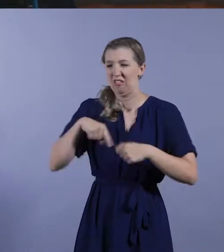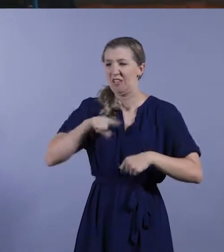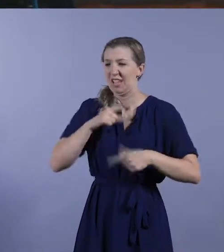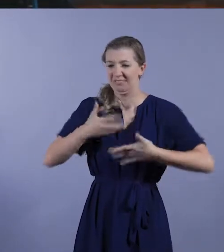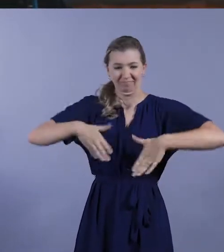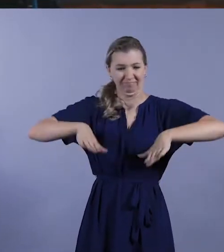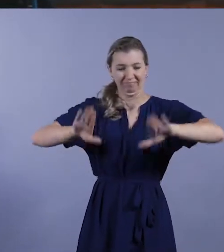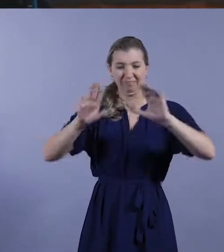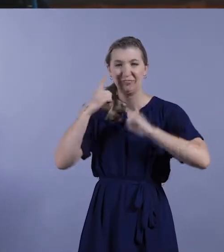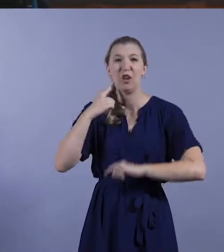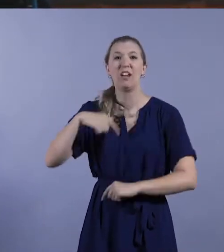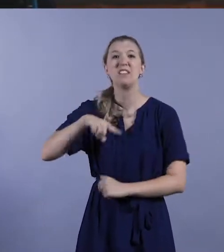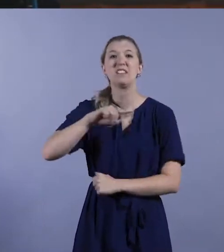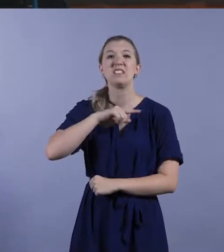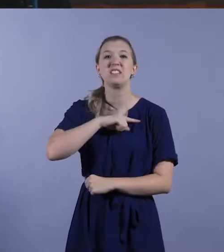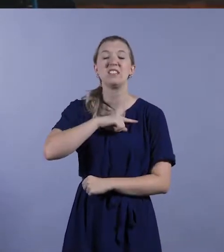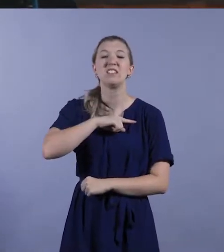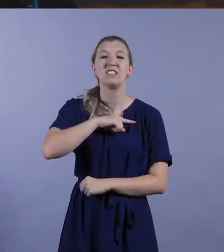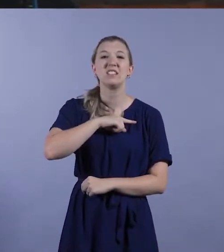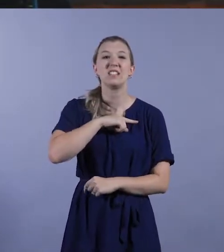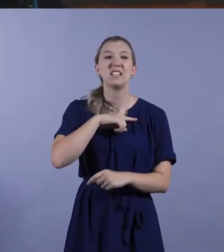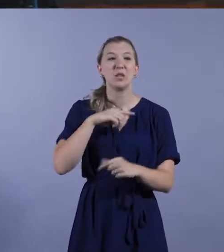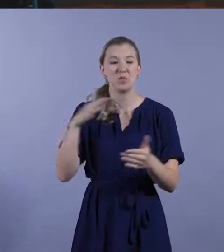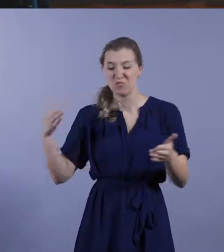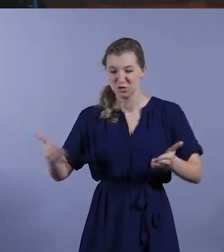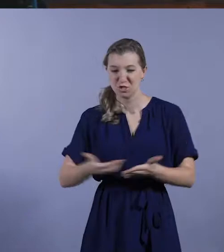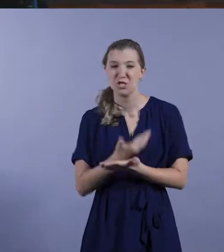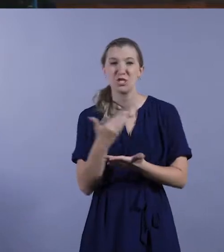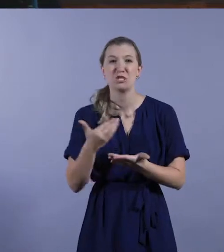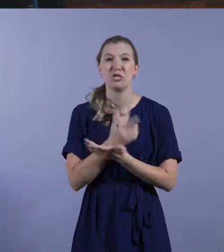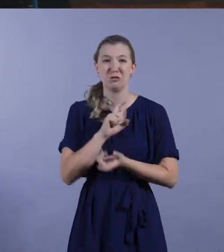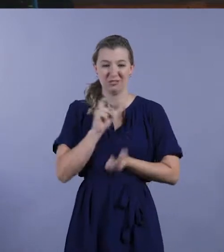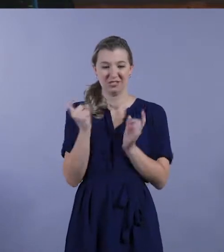himself for us, who makes us new.